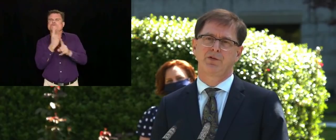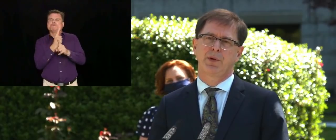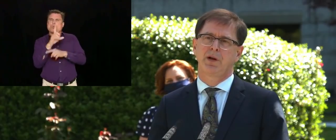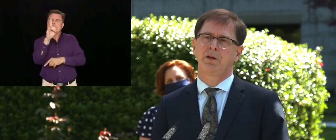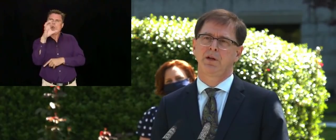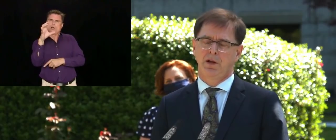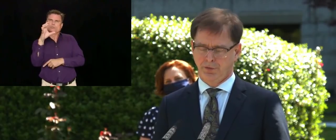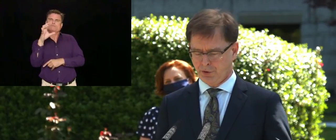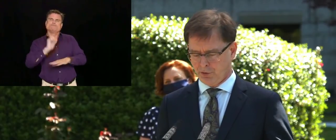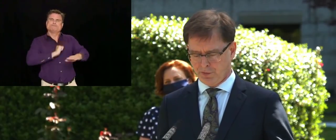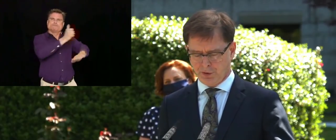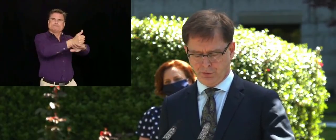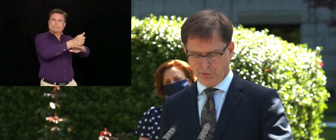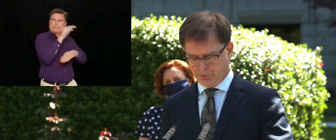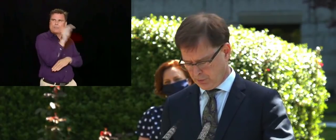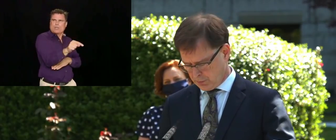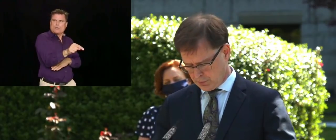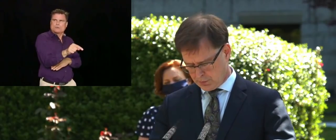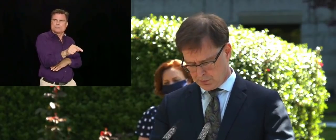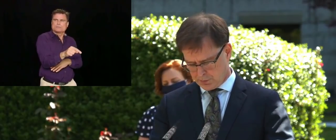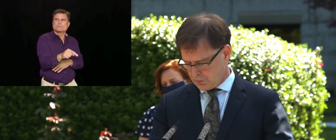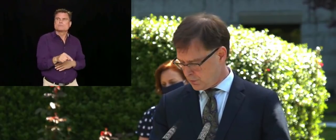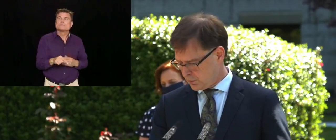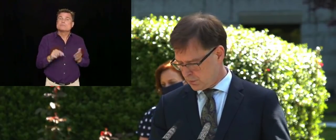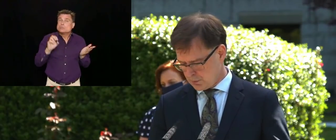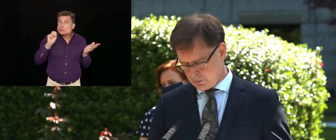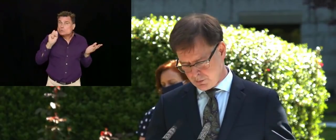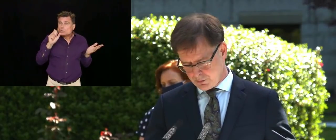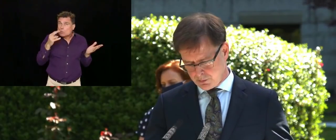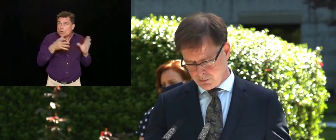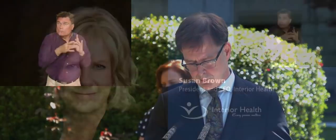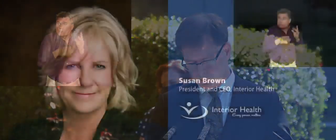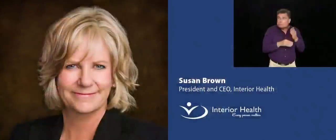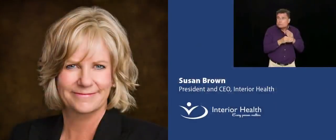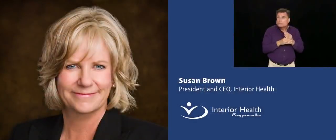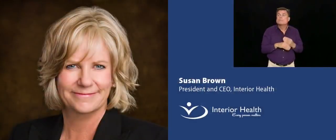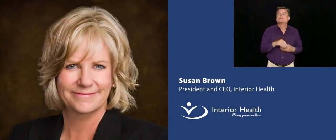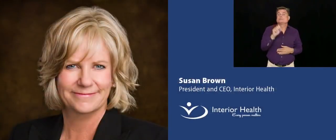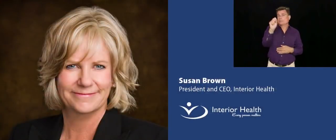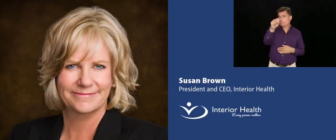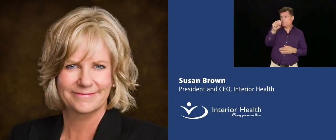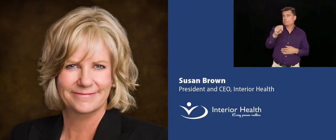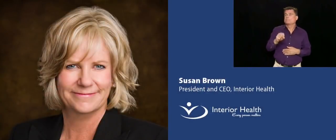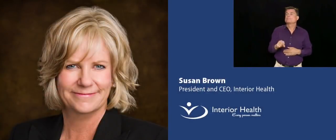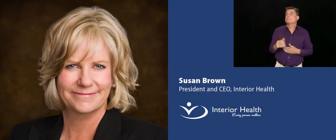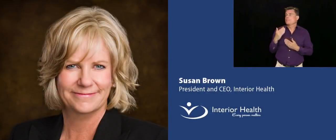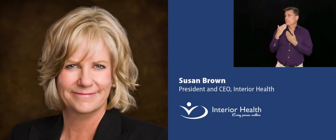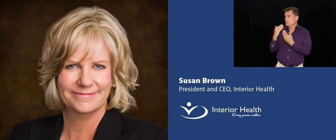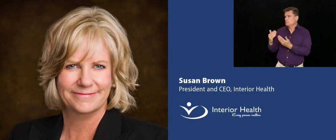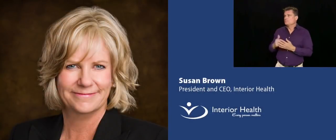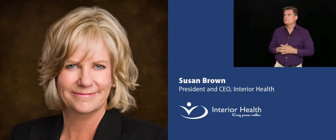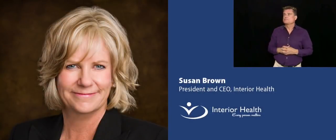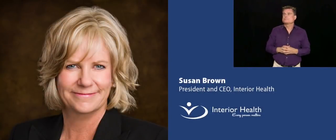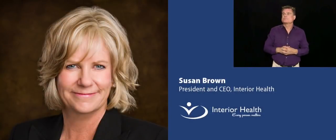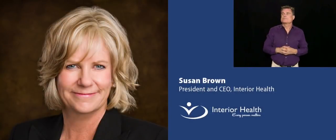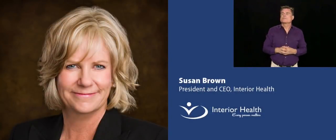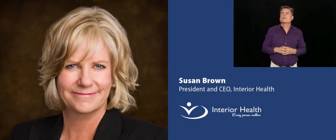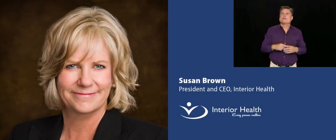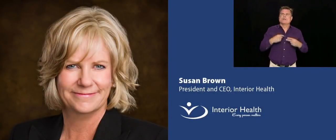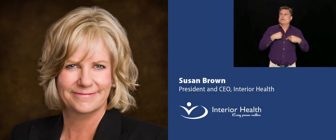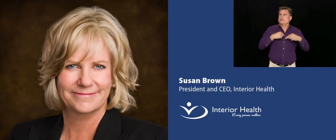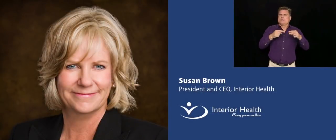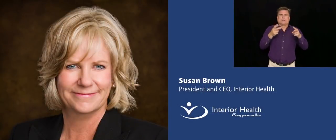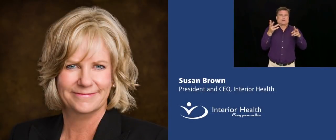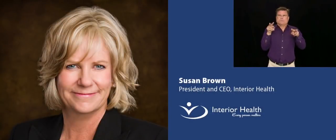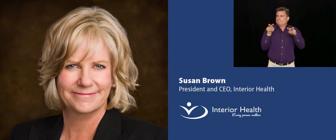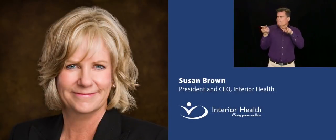bed levels. But I'll turn it over to you, Susan. Thanks, Minister Dix. So yes, looking obviously at